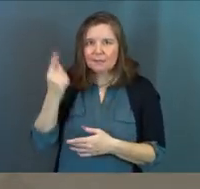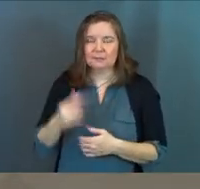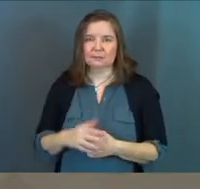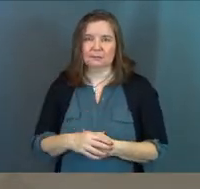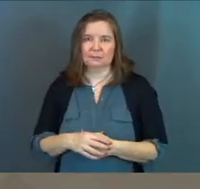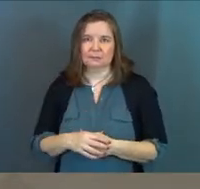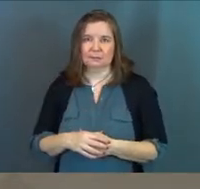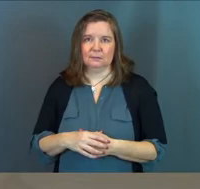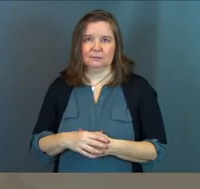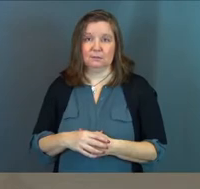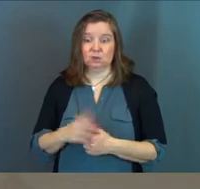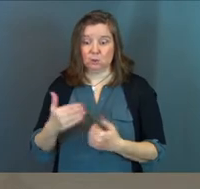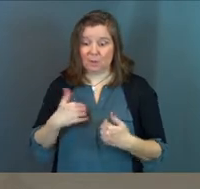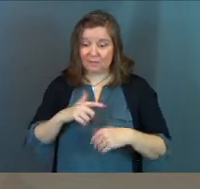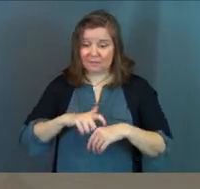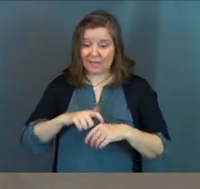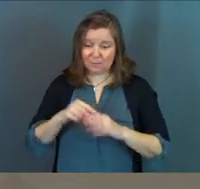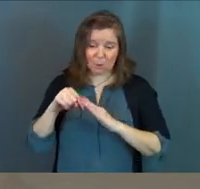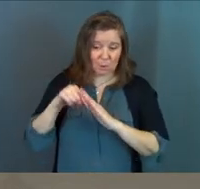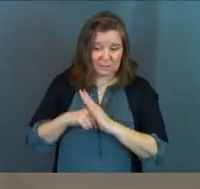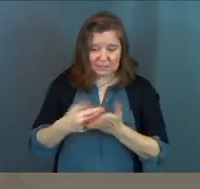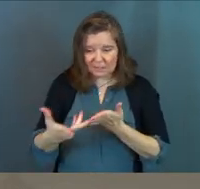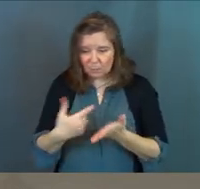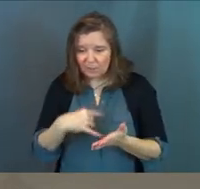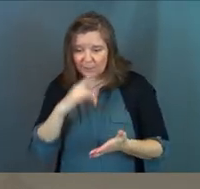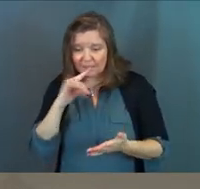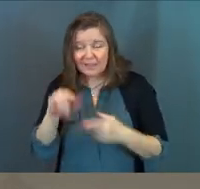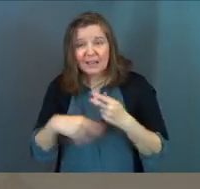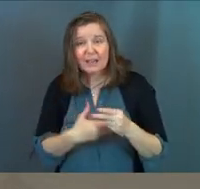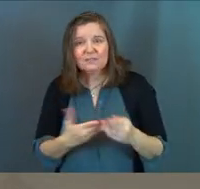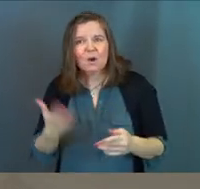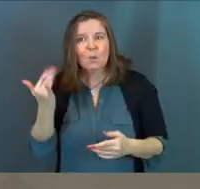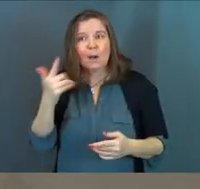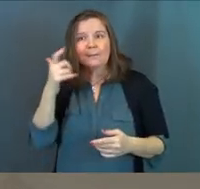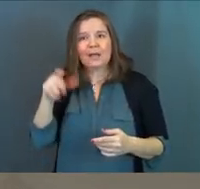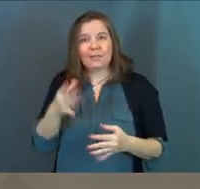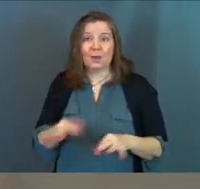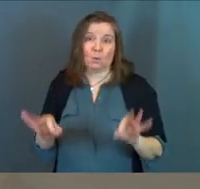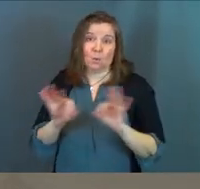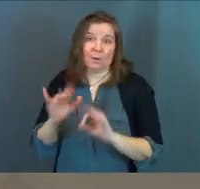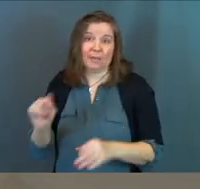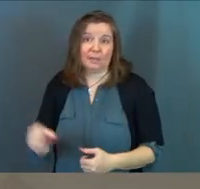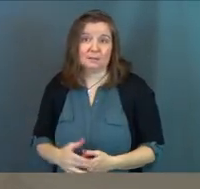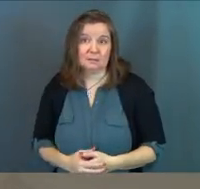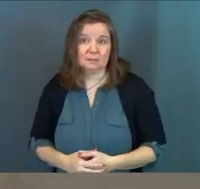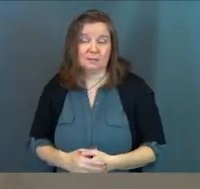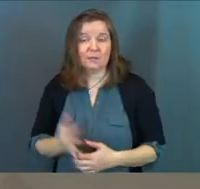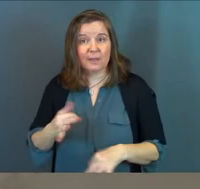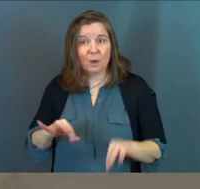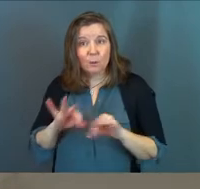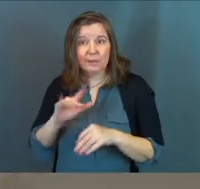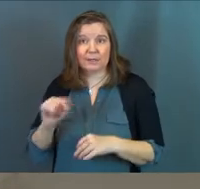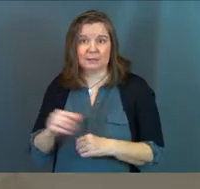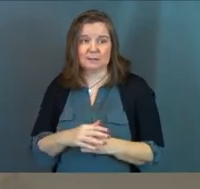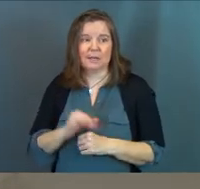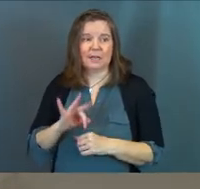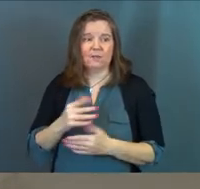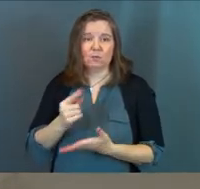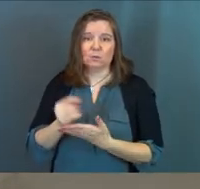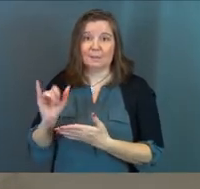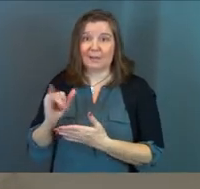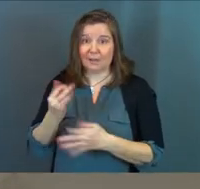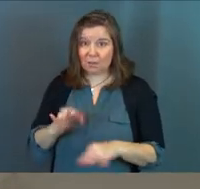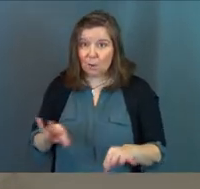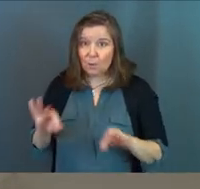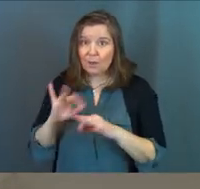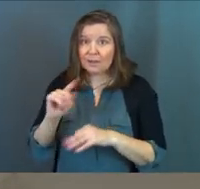understand. Do we have time to go deep with our kids on that kind of stuff? Why? Because they're worth it. They're worth it. And if we treat them